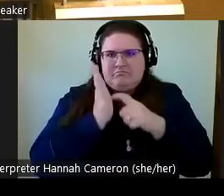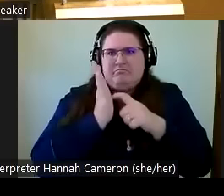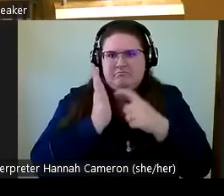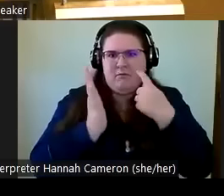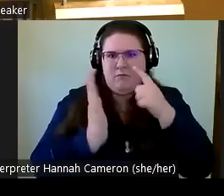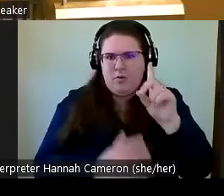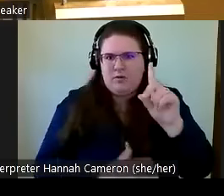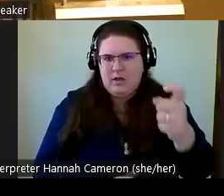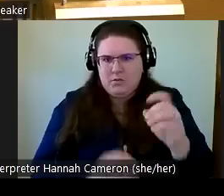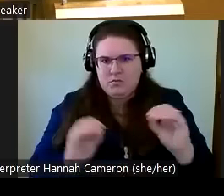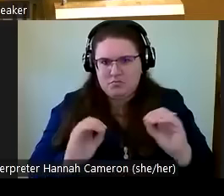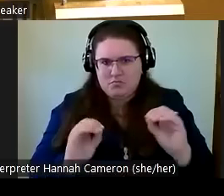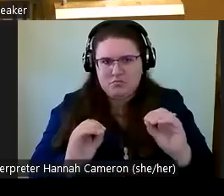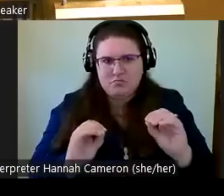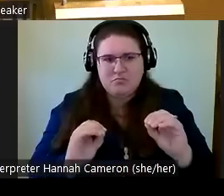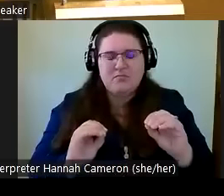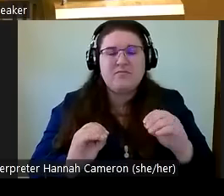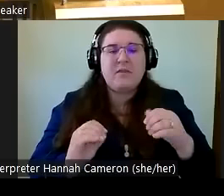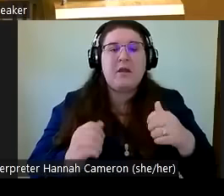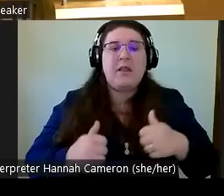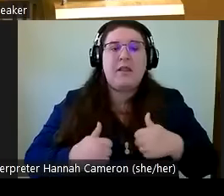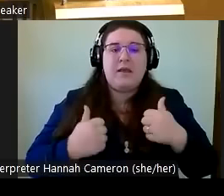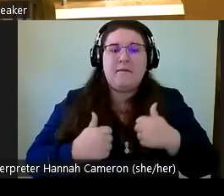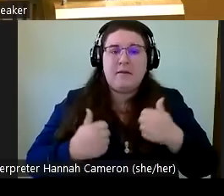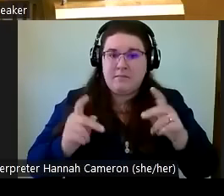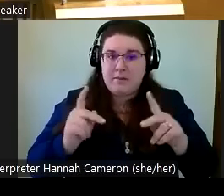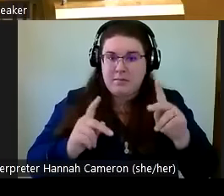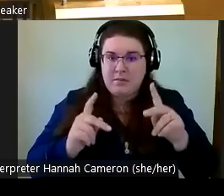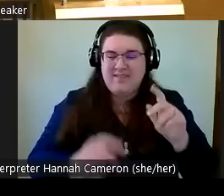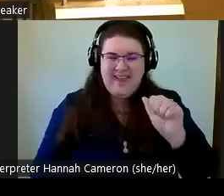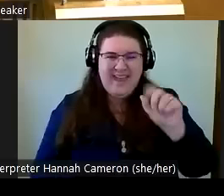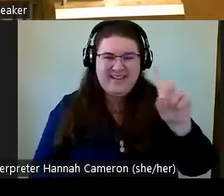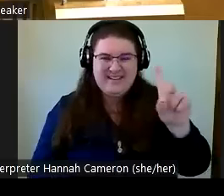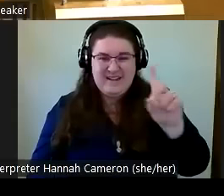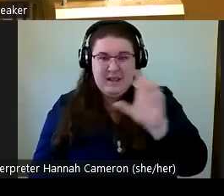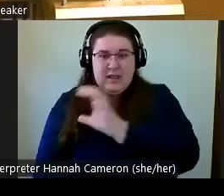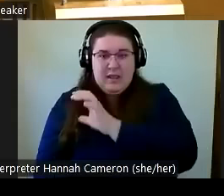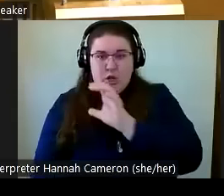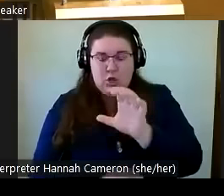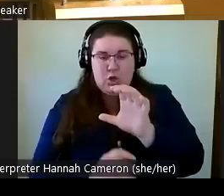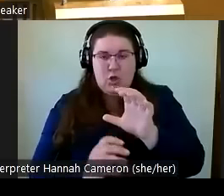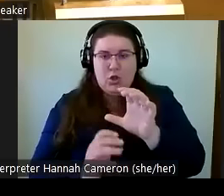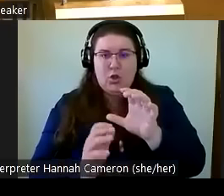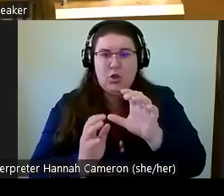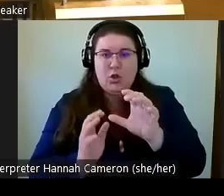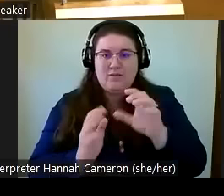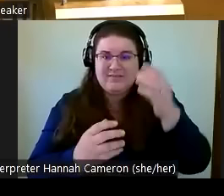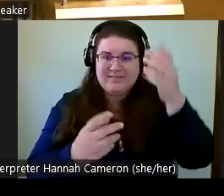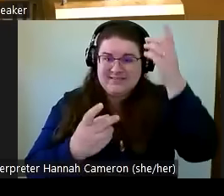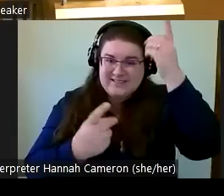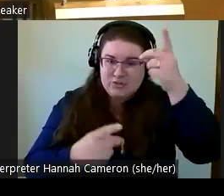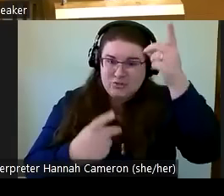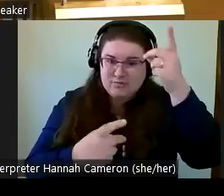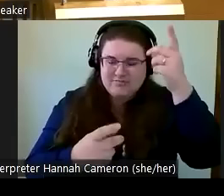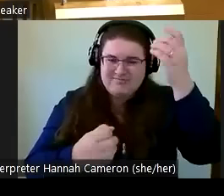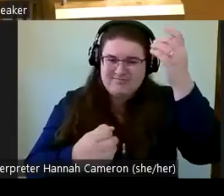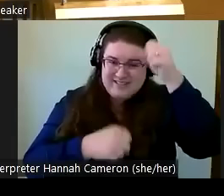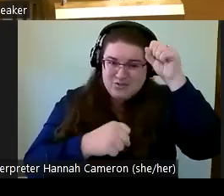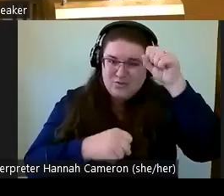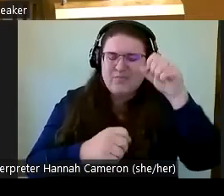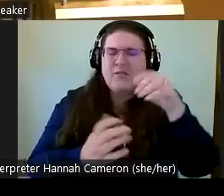that the AD clinical syndromes, as we talked about before, up to a quarter or more of them are caused by other